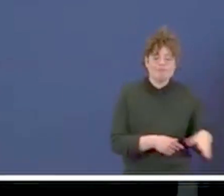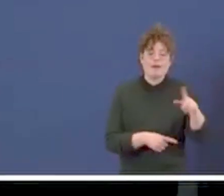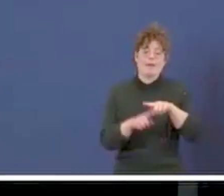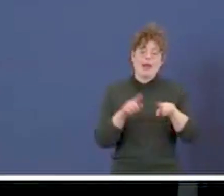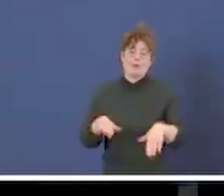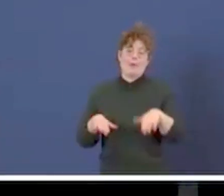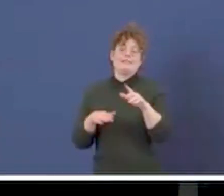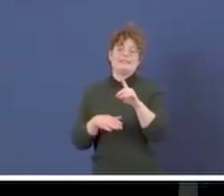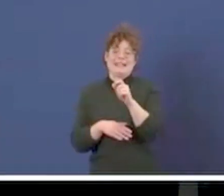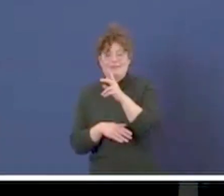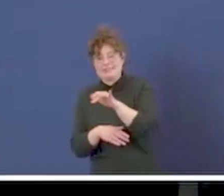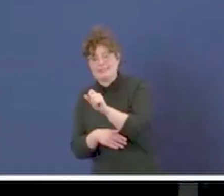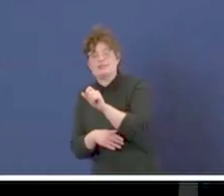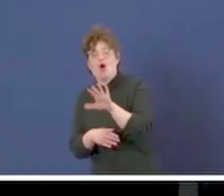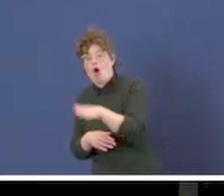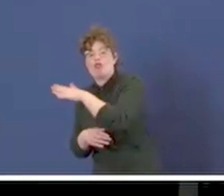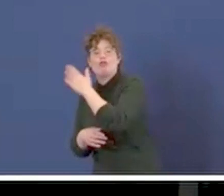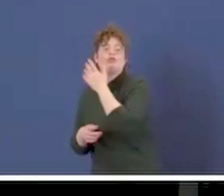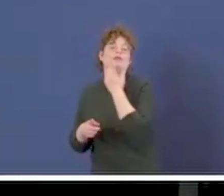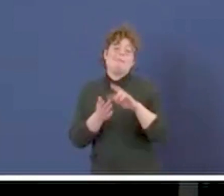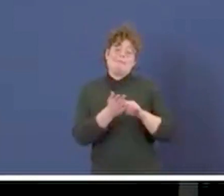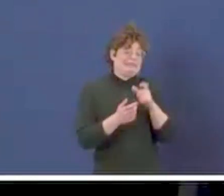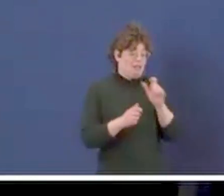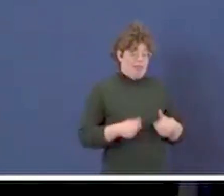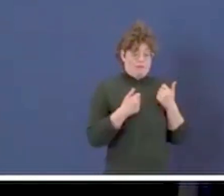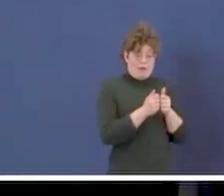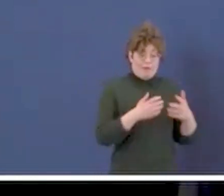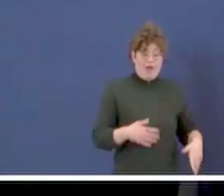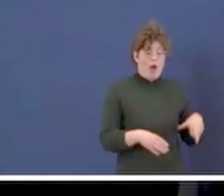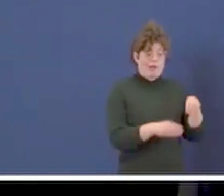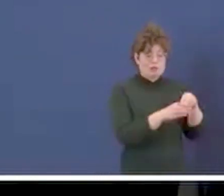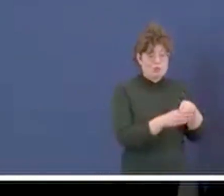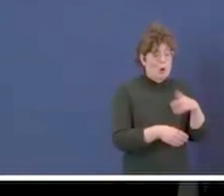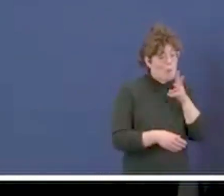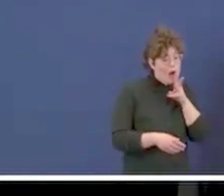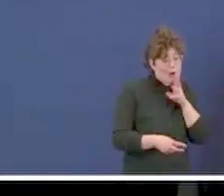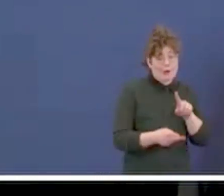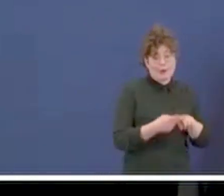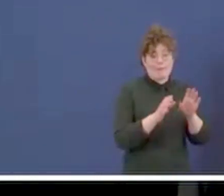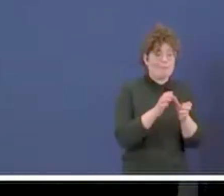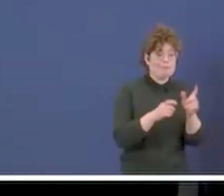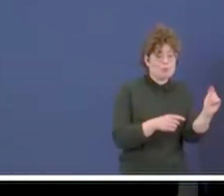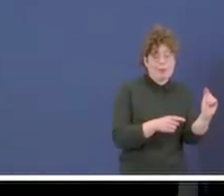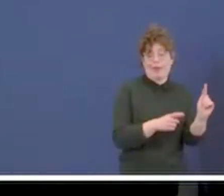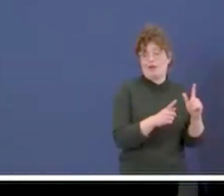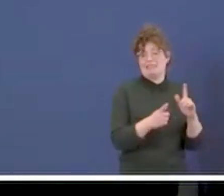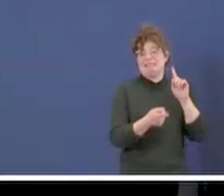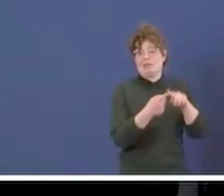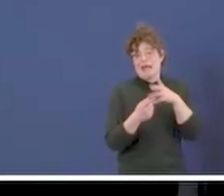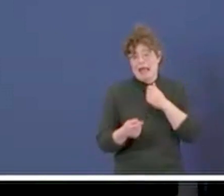lived without running water or indoor plumbing until I was 17. And that year I came to Hocking College